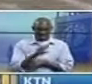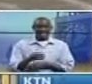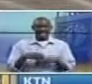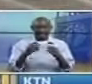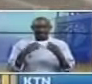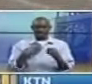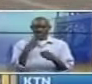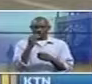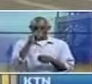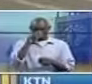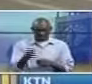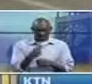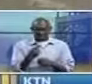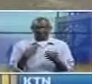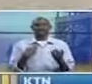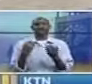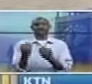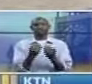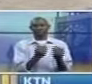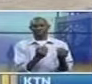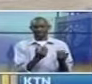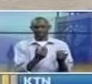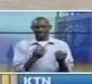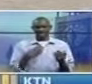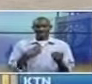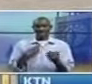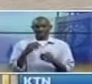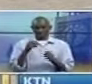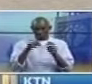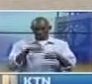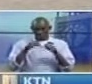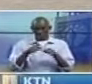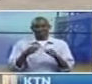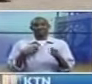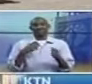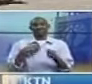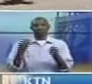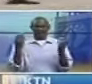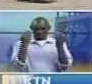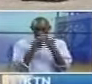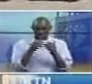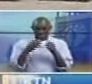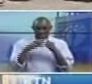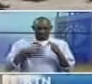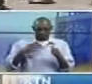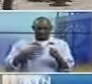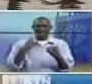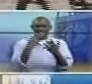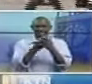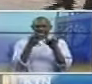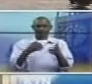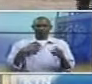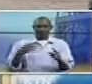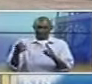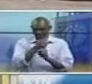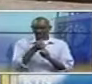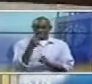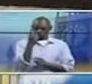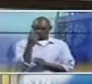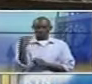than 40,000 vulnerable children. And in Ngong, 9 people were last night arrested for allegedly kidnapping 2